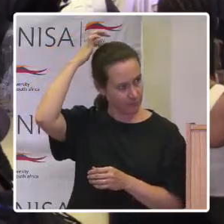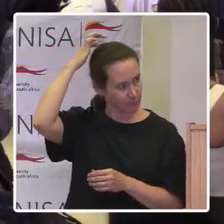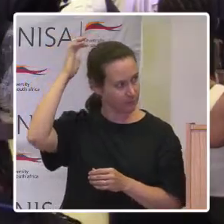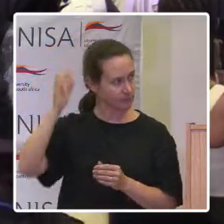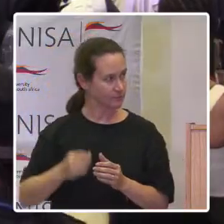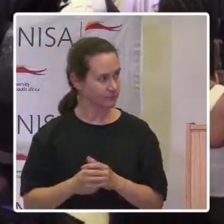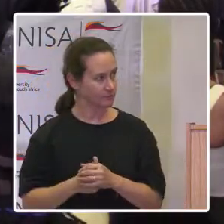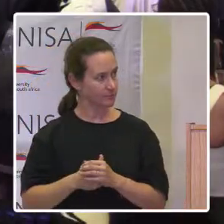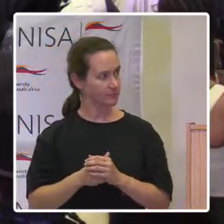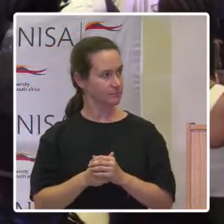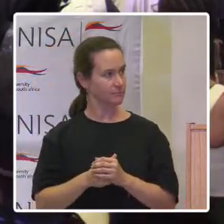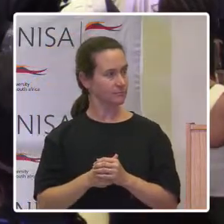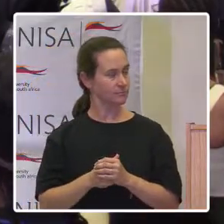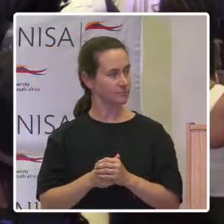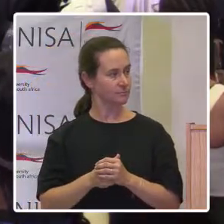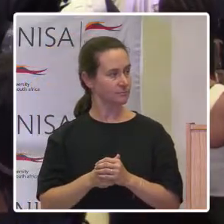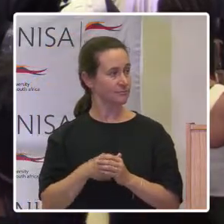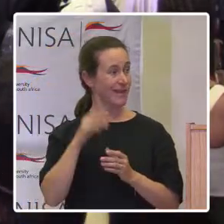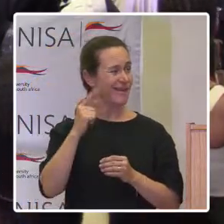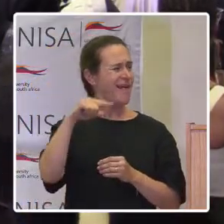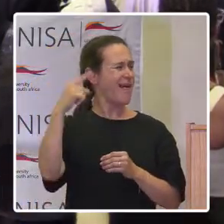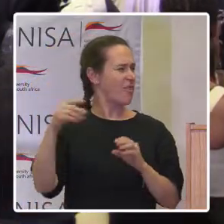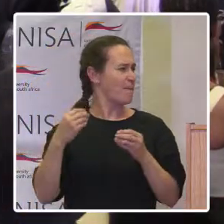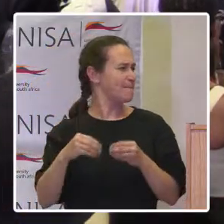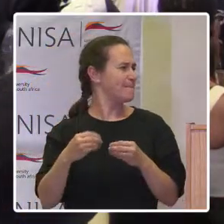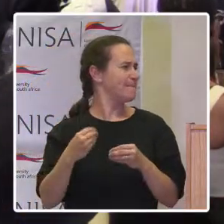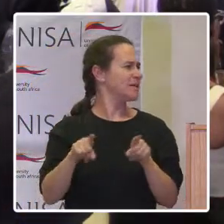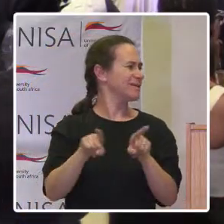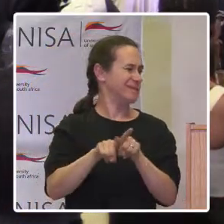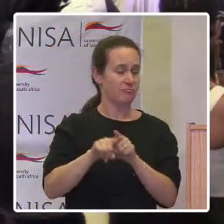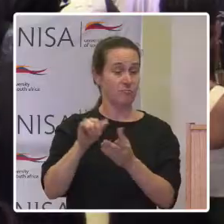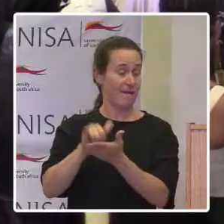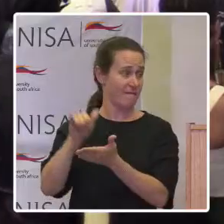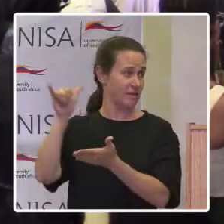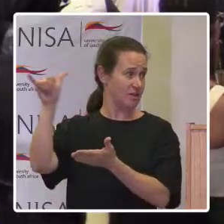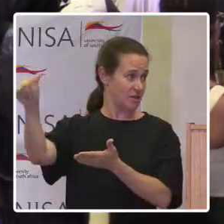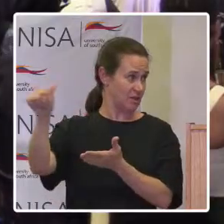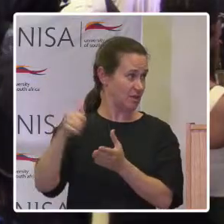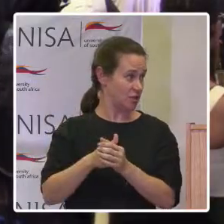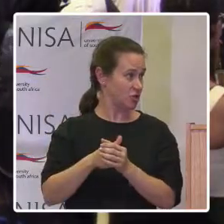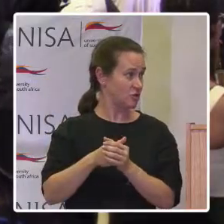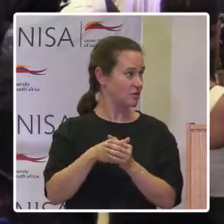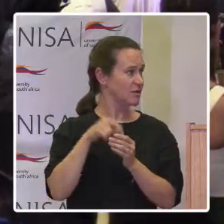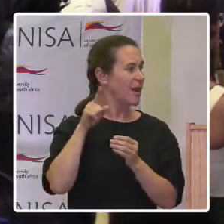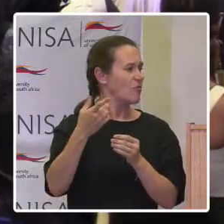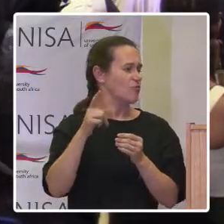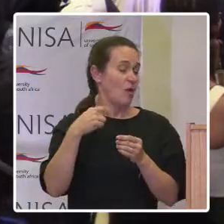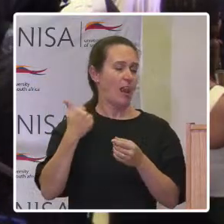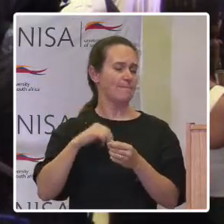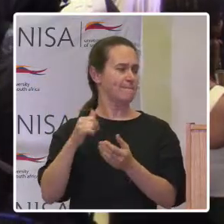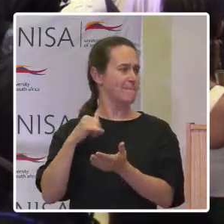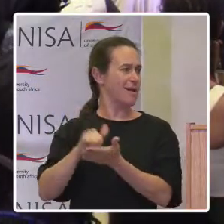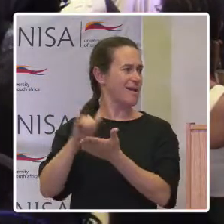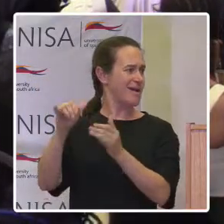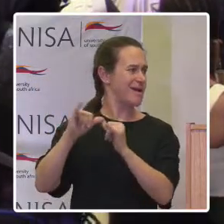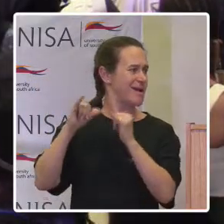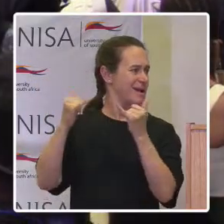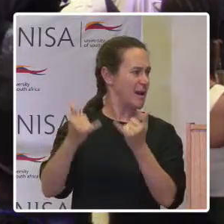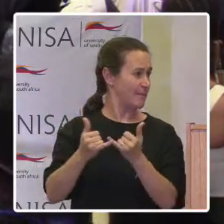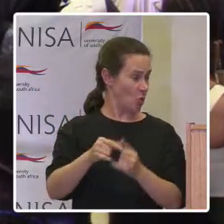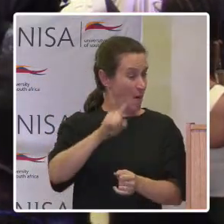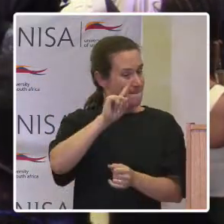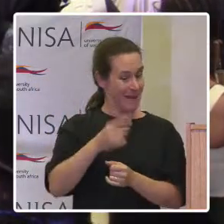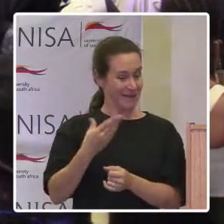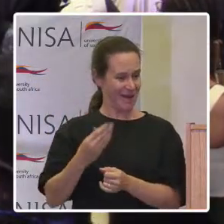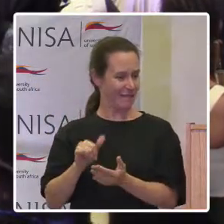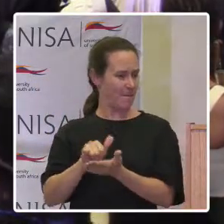With regards to other businesses like in aviation, yes, but starting with an airline, you always have to have like planes